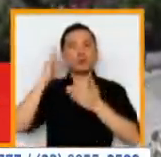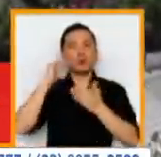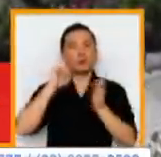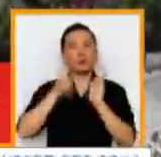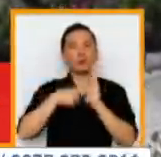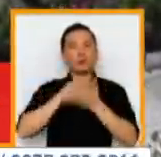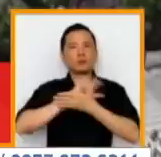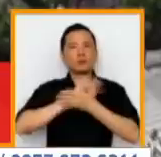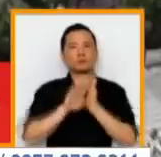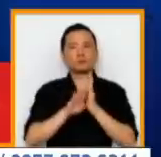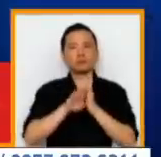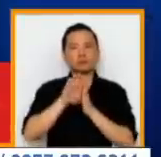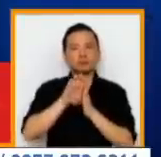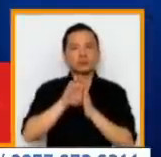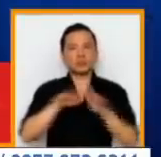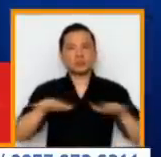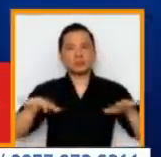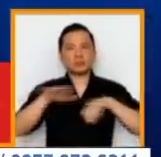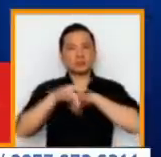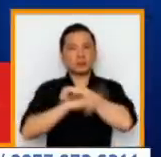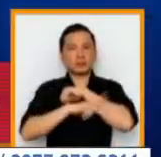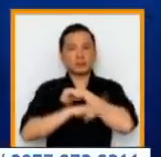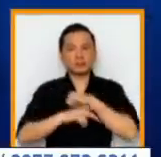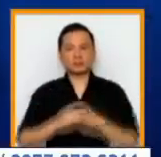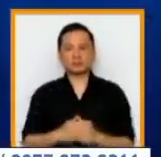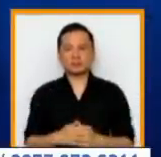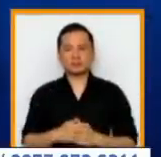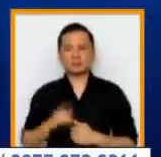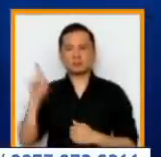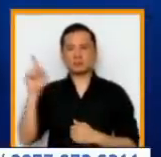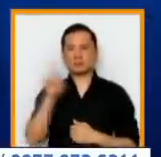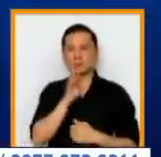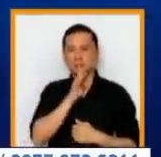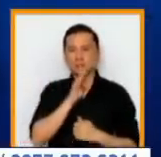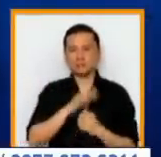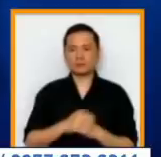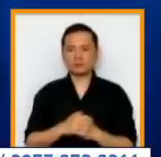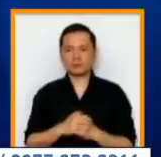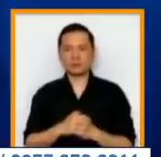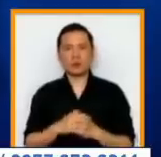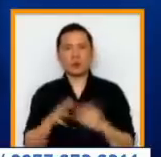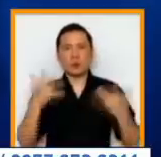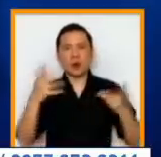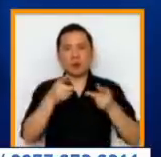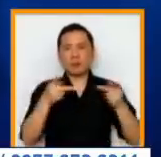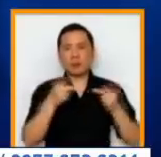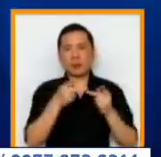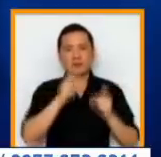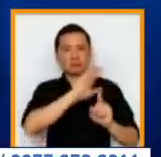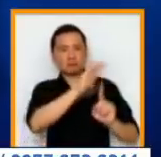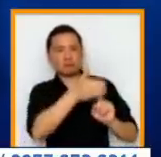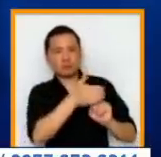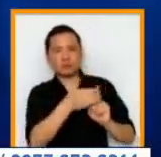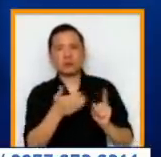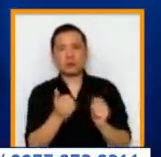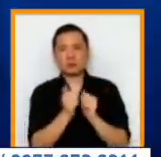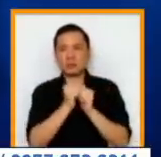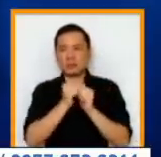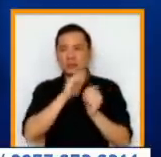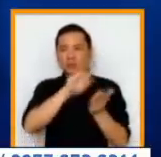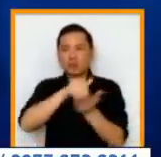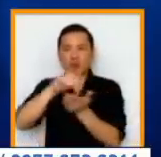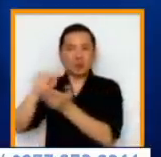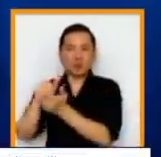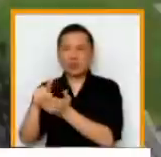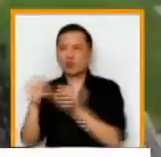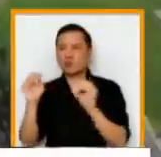COVID-19 cases sa probinsya. Walang kami mapaglagyan ng quarantine. Dahil yung mga quarantine facilities namin, nasira tugong sa